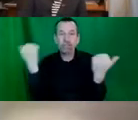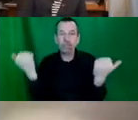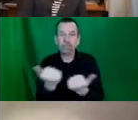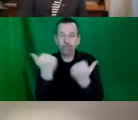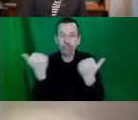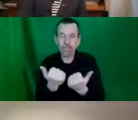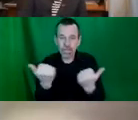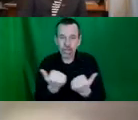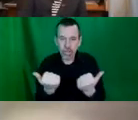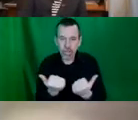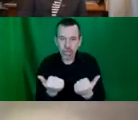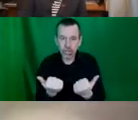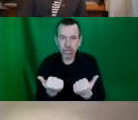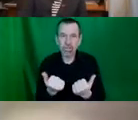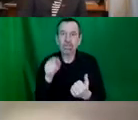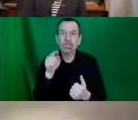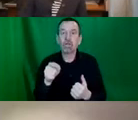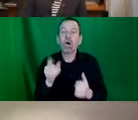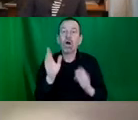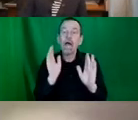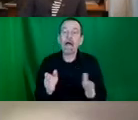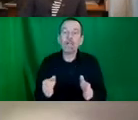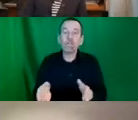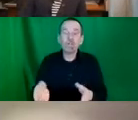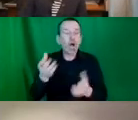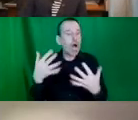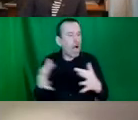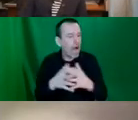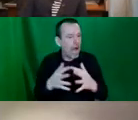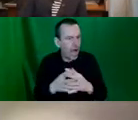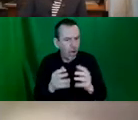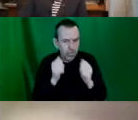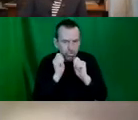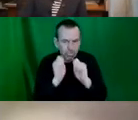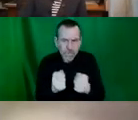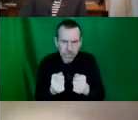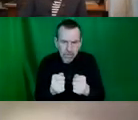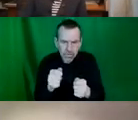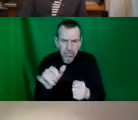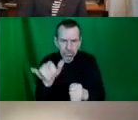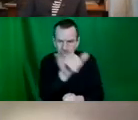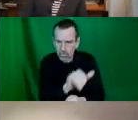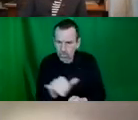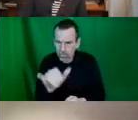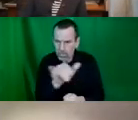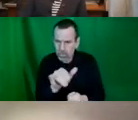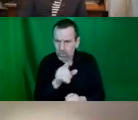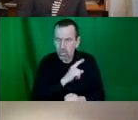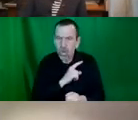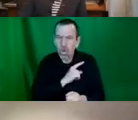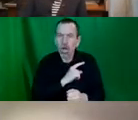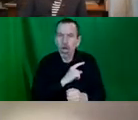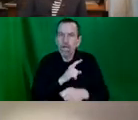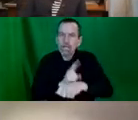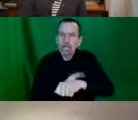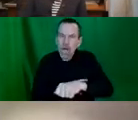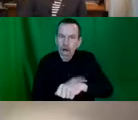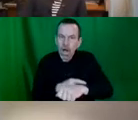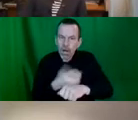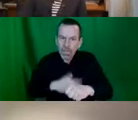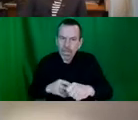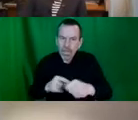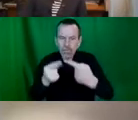rolled material, how to allocate treatment hours realistically. For example, the removal of the gauze was a slow process and Liz had budgeted